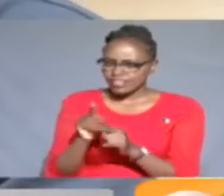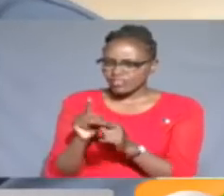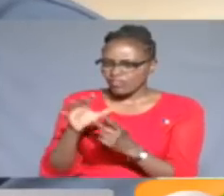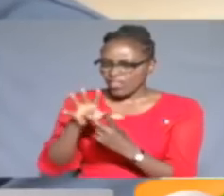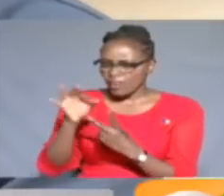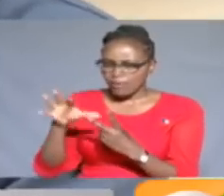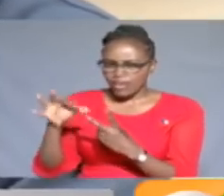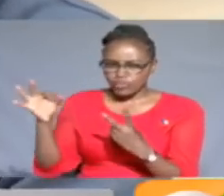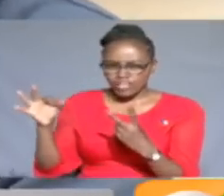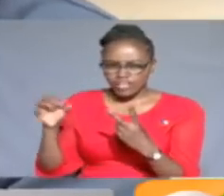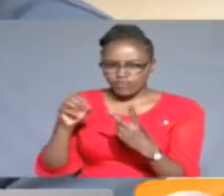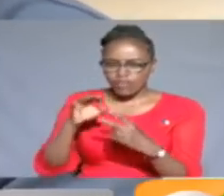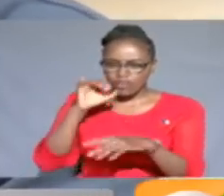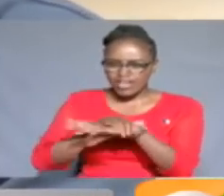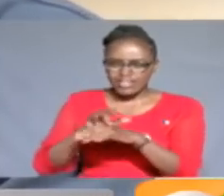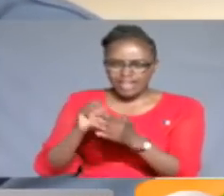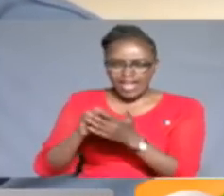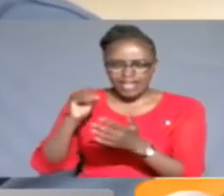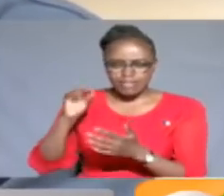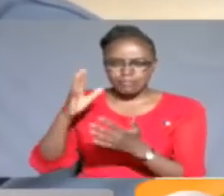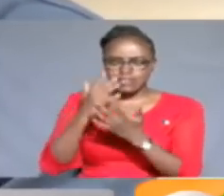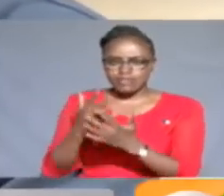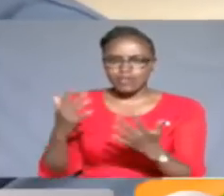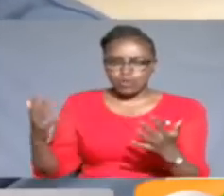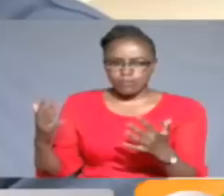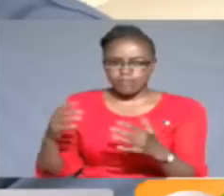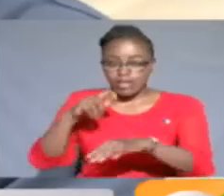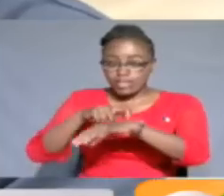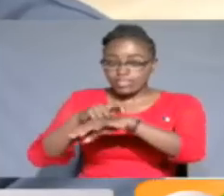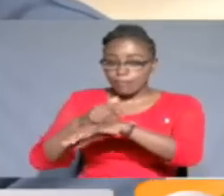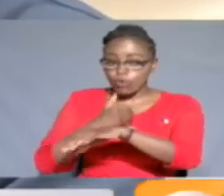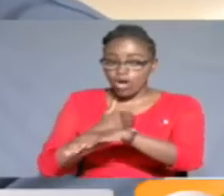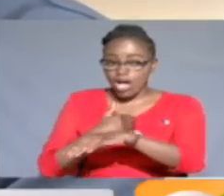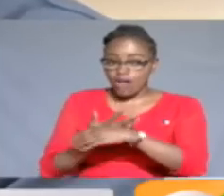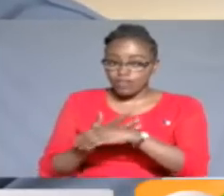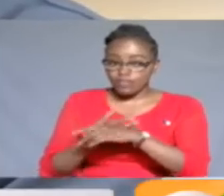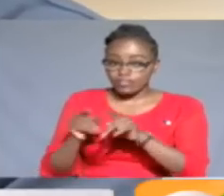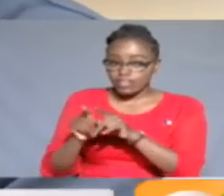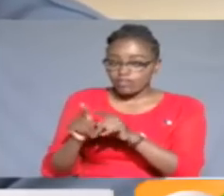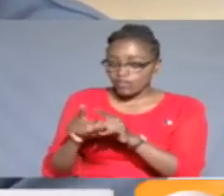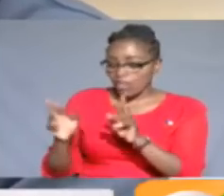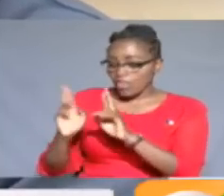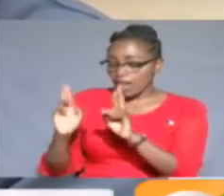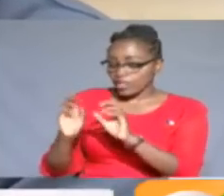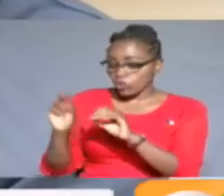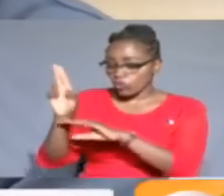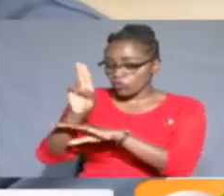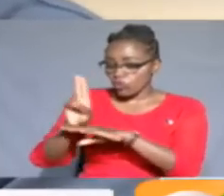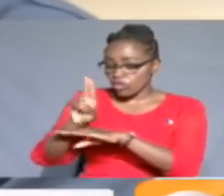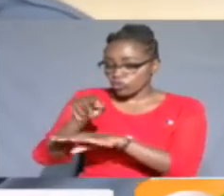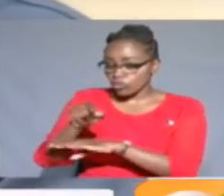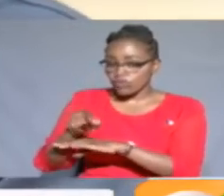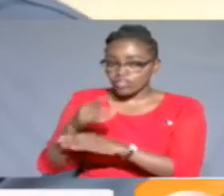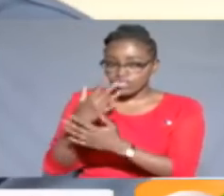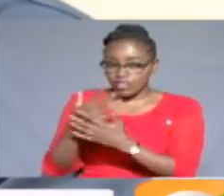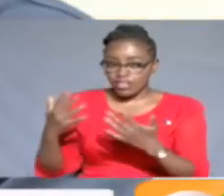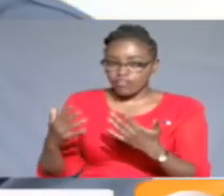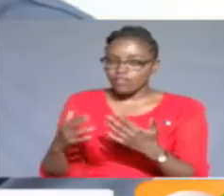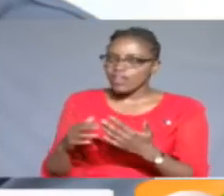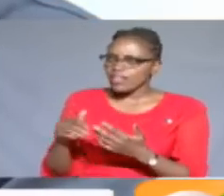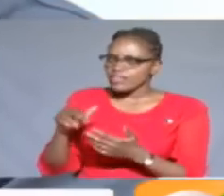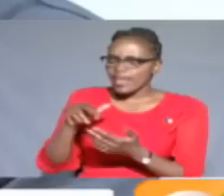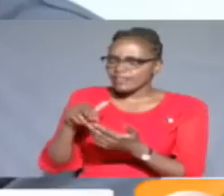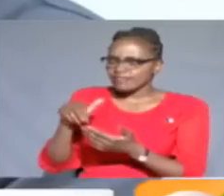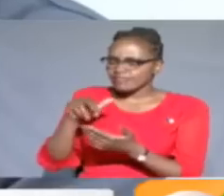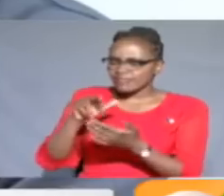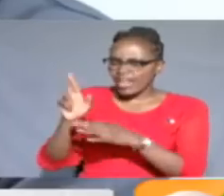prioritization of getting very expensive equipment when you don't have the ground ready for utilization of the equipment. And what does the ground readiness mean?